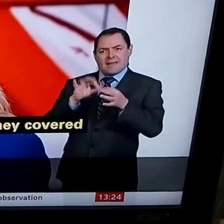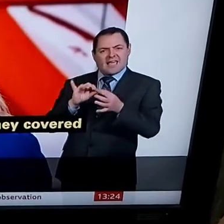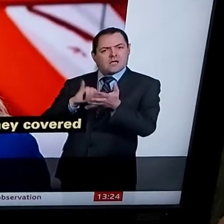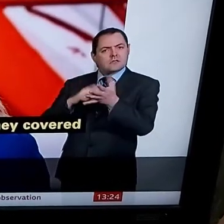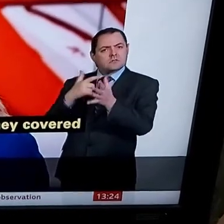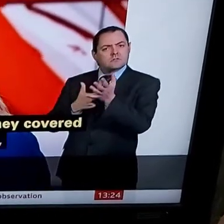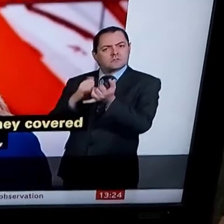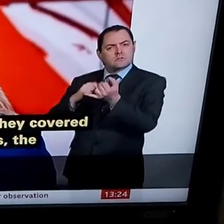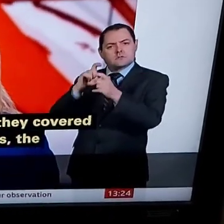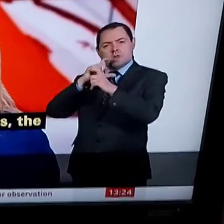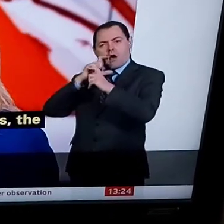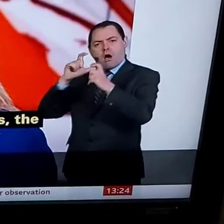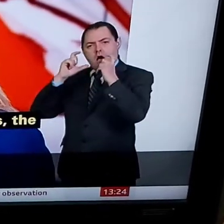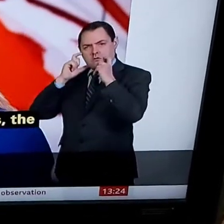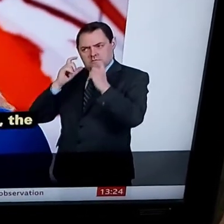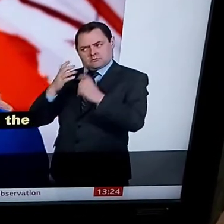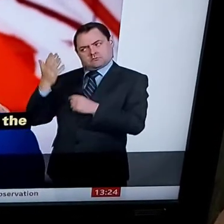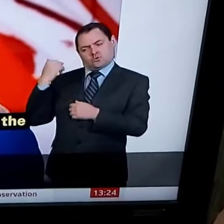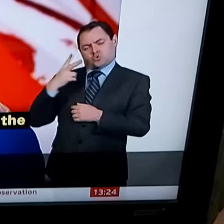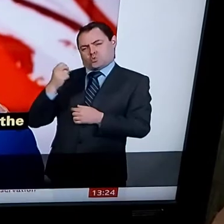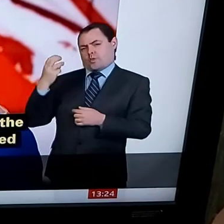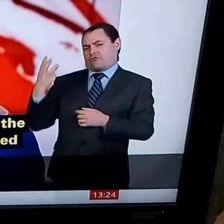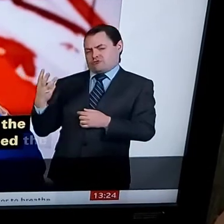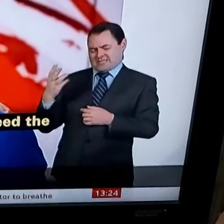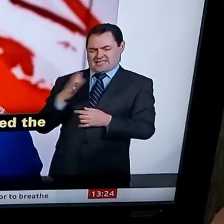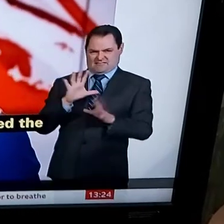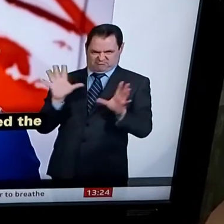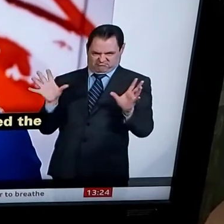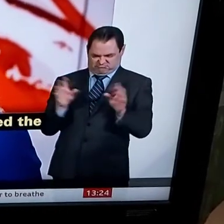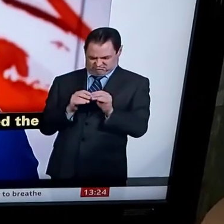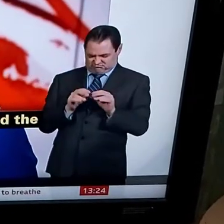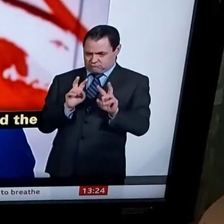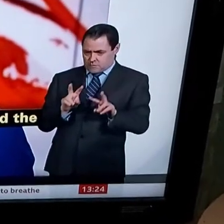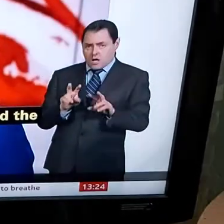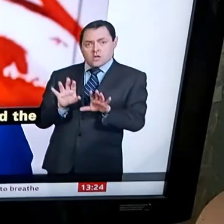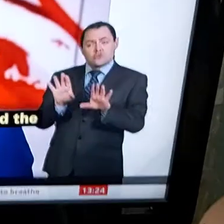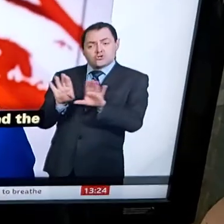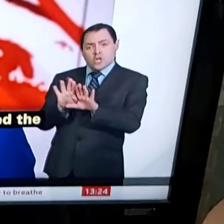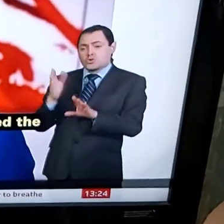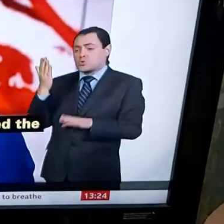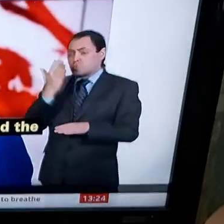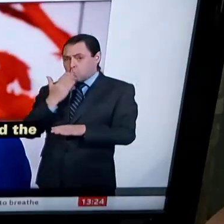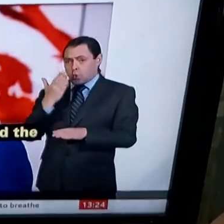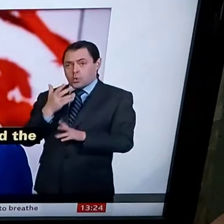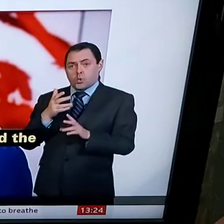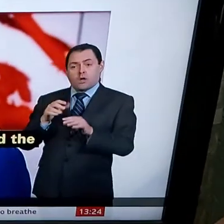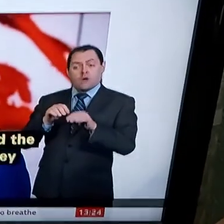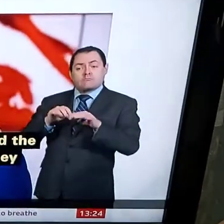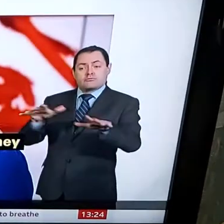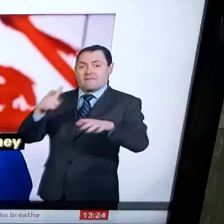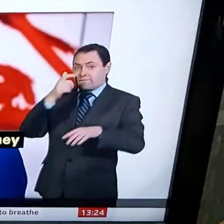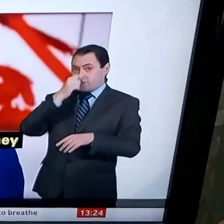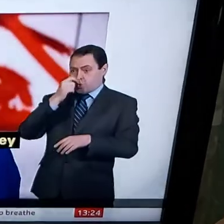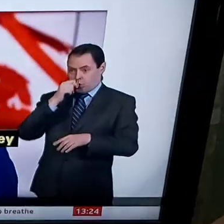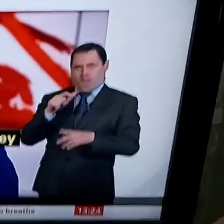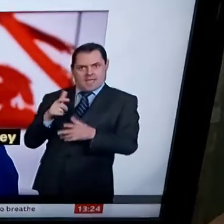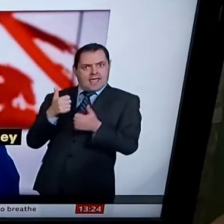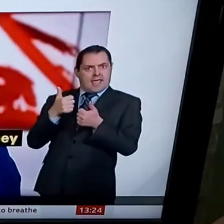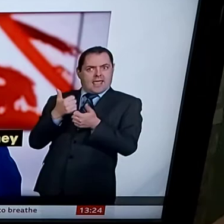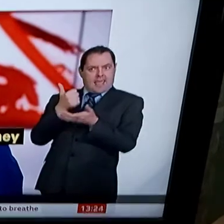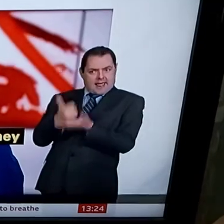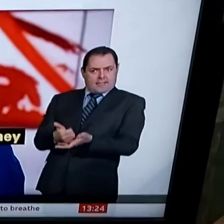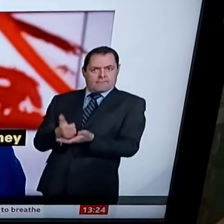SARS outbreak in 2003. And what they found is that while school closures helped during an outbreak of seasonal flu, same is not